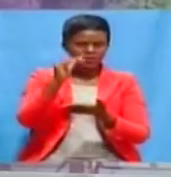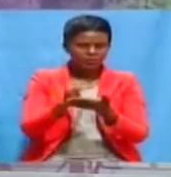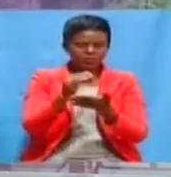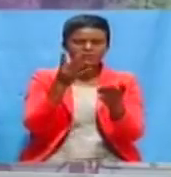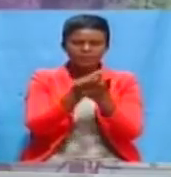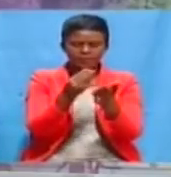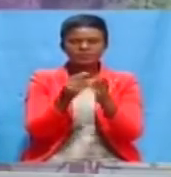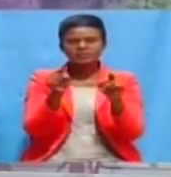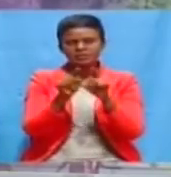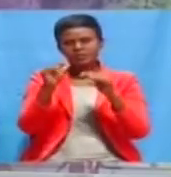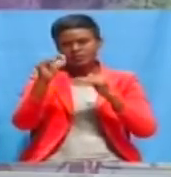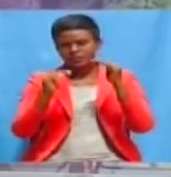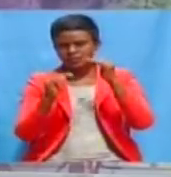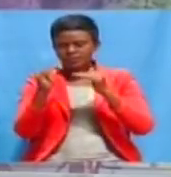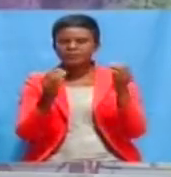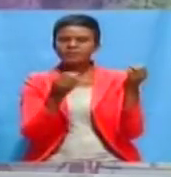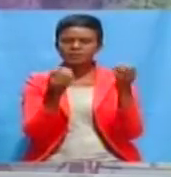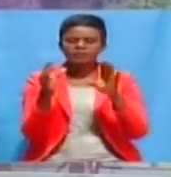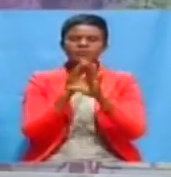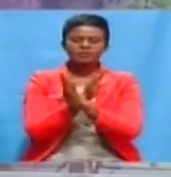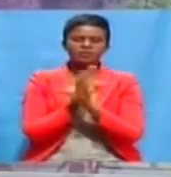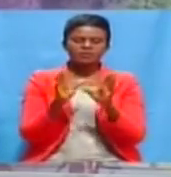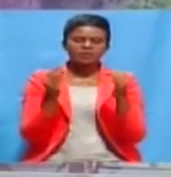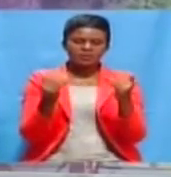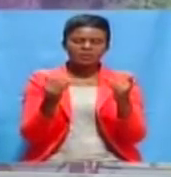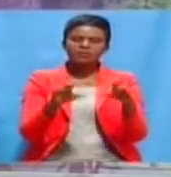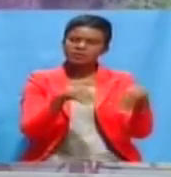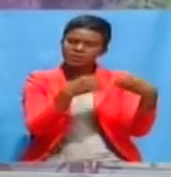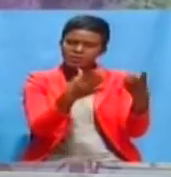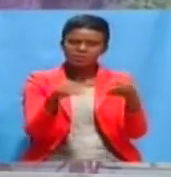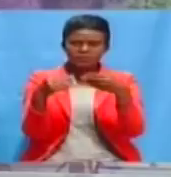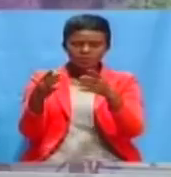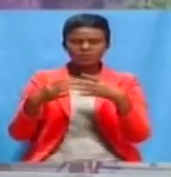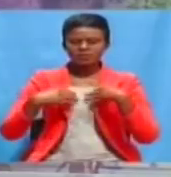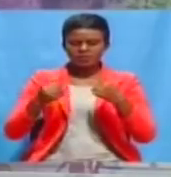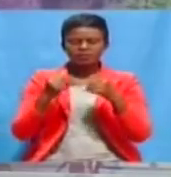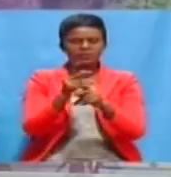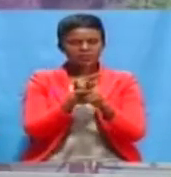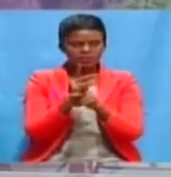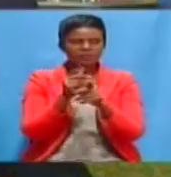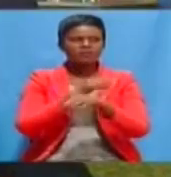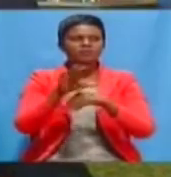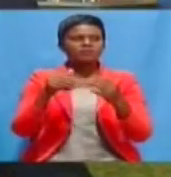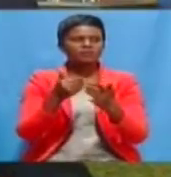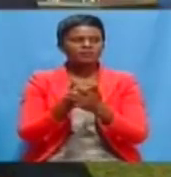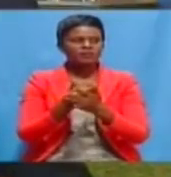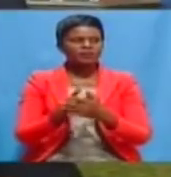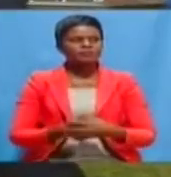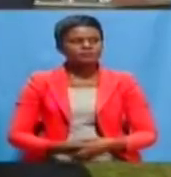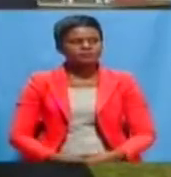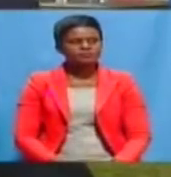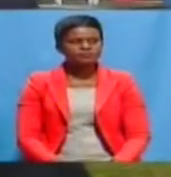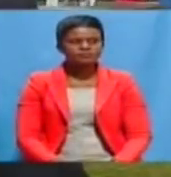disparities and inequalities for most Zambians, as it will provide health care for all.